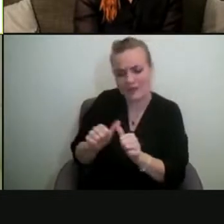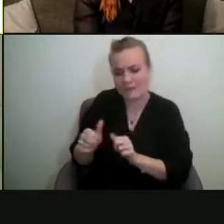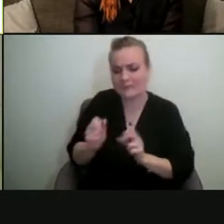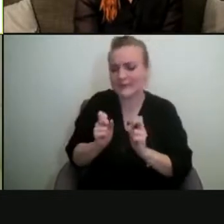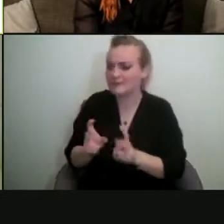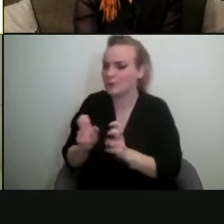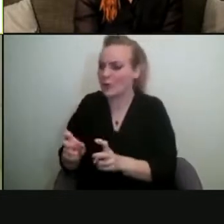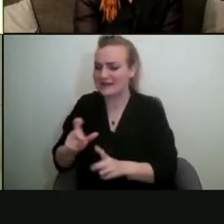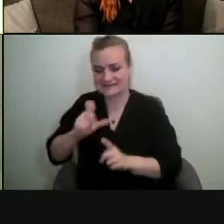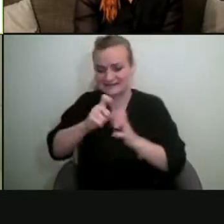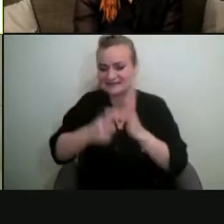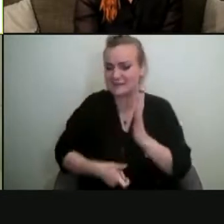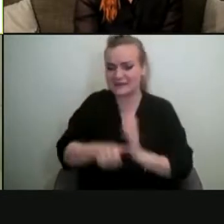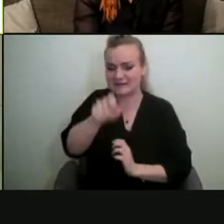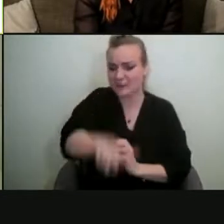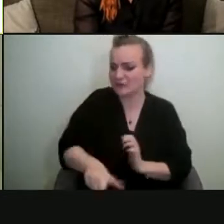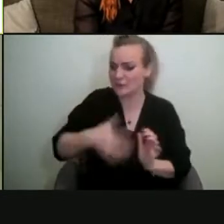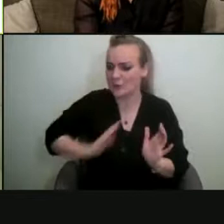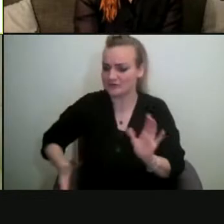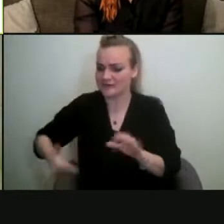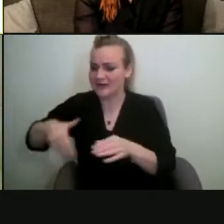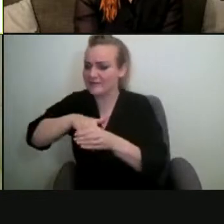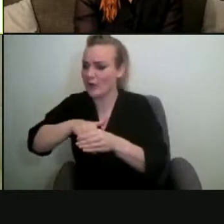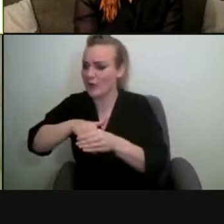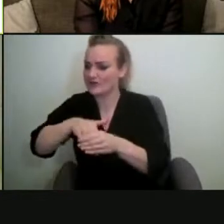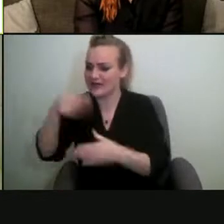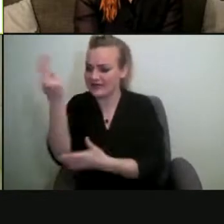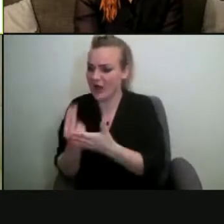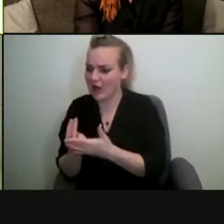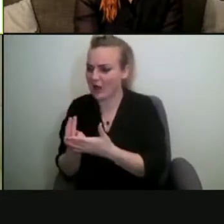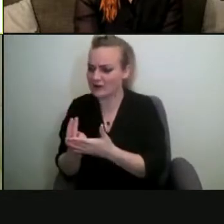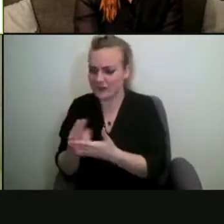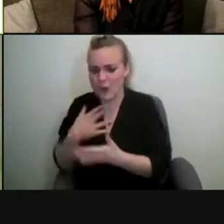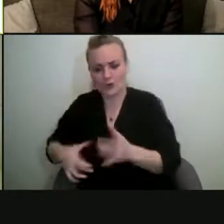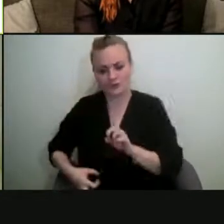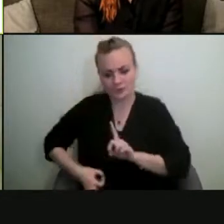disability to get involved in the arts to develop their skills?